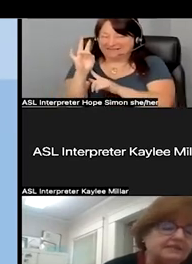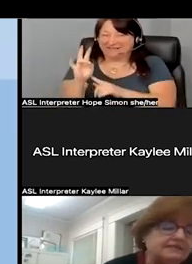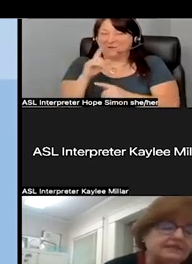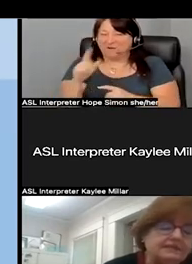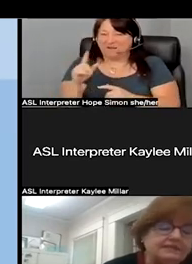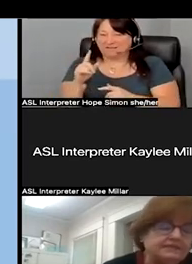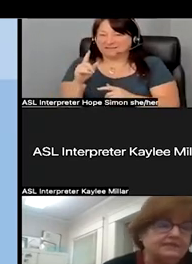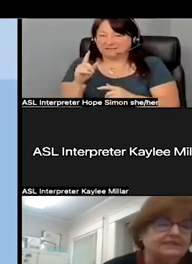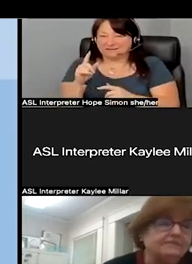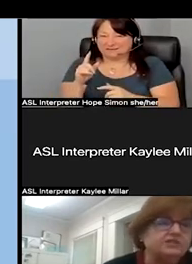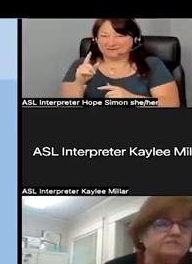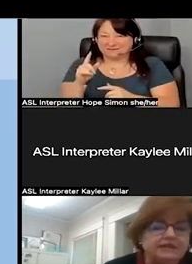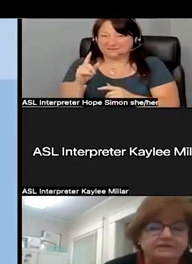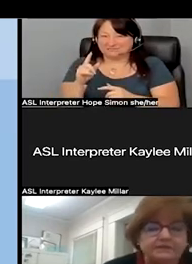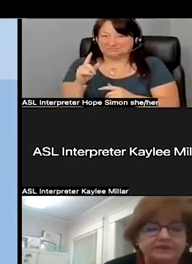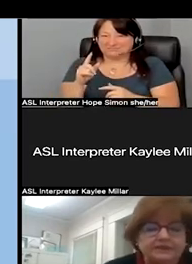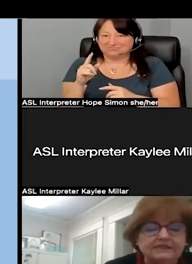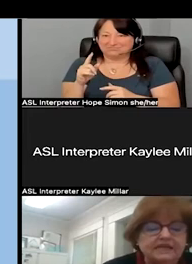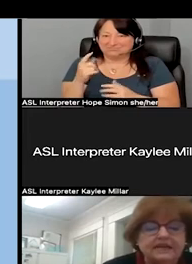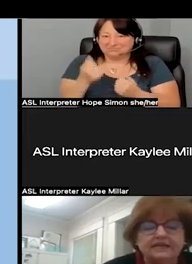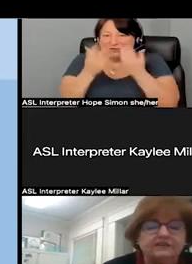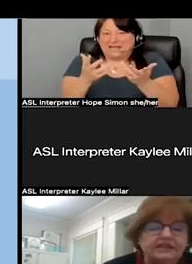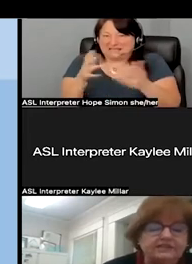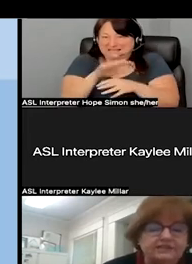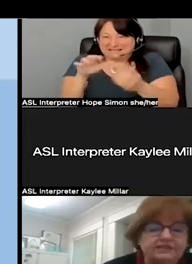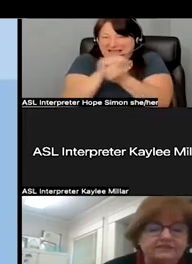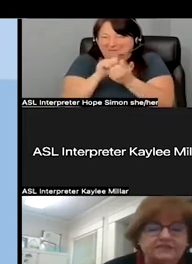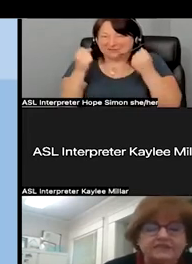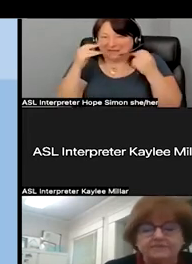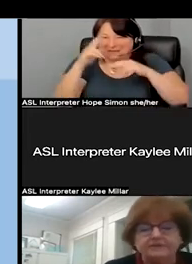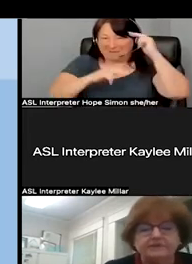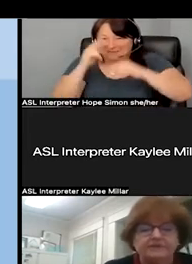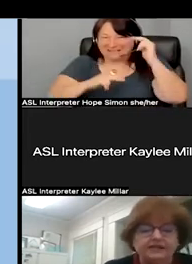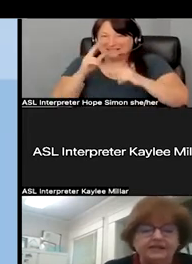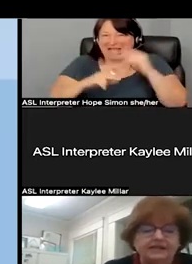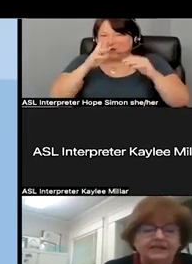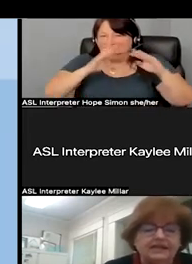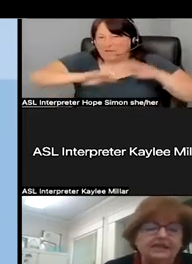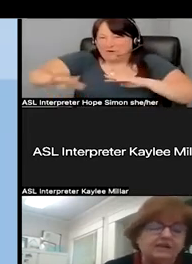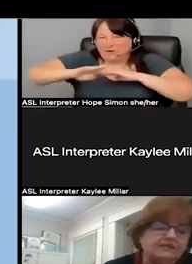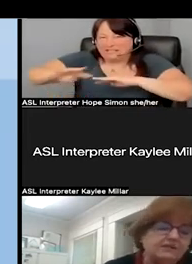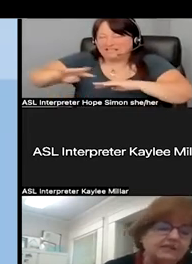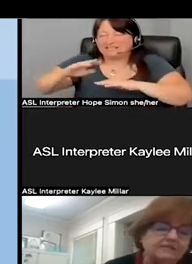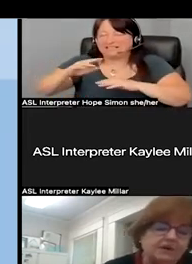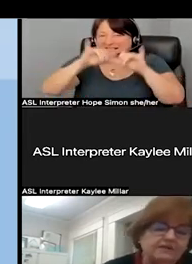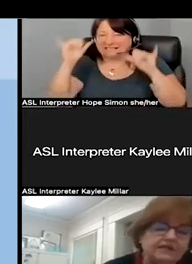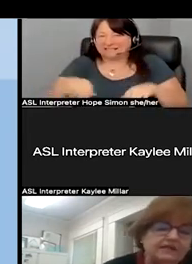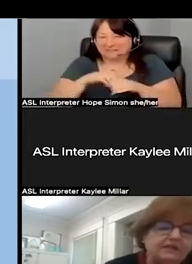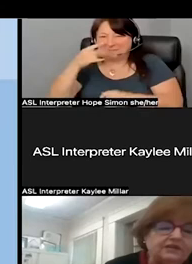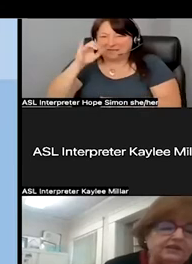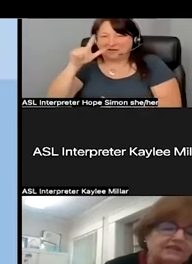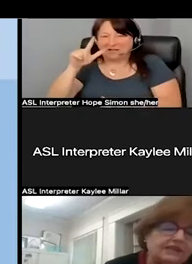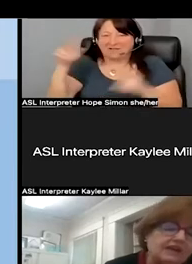created damage to many of the buildings and irrigation systems in the Imperial Valley. It also is part of